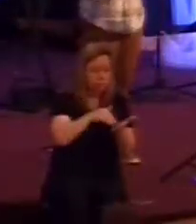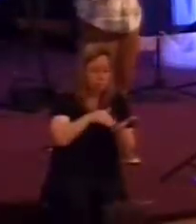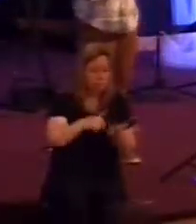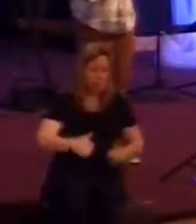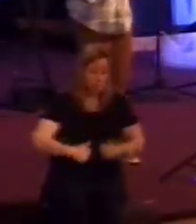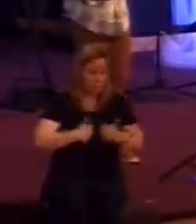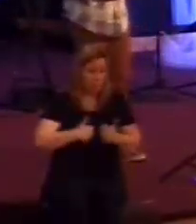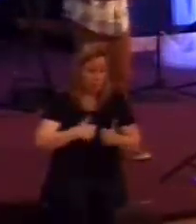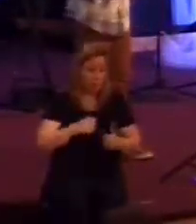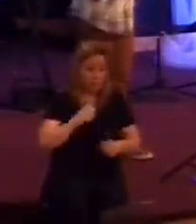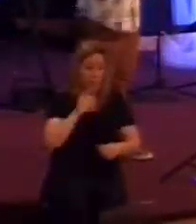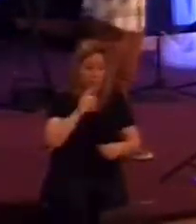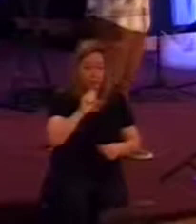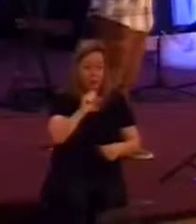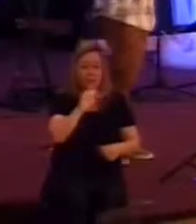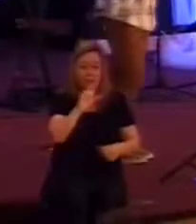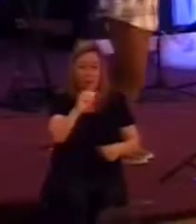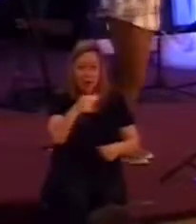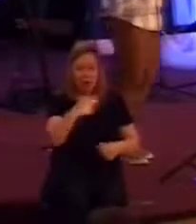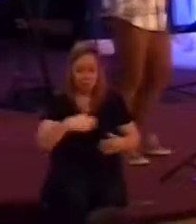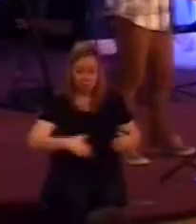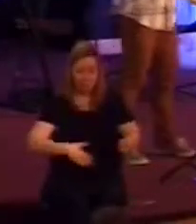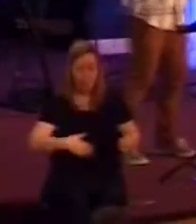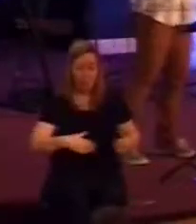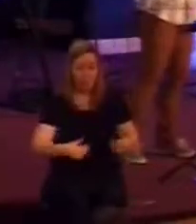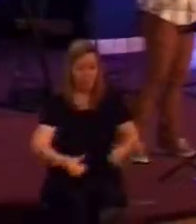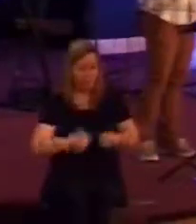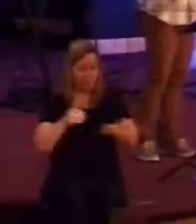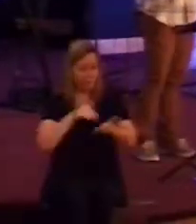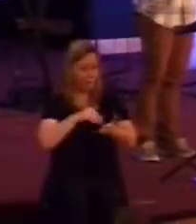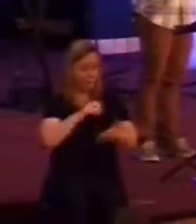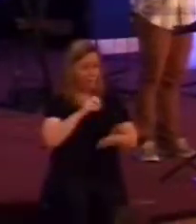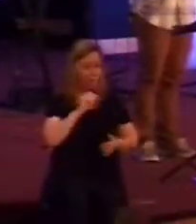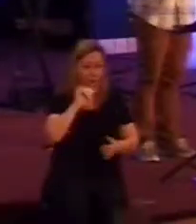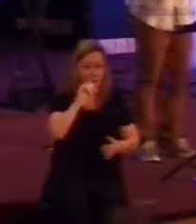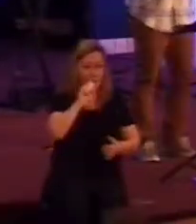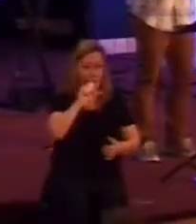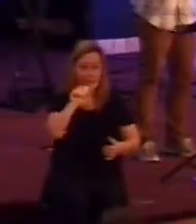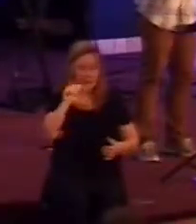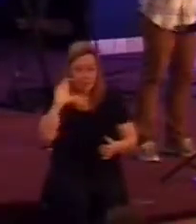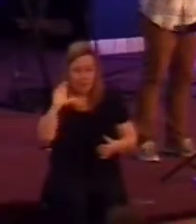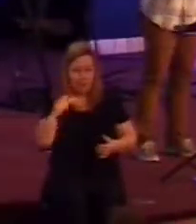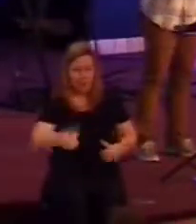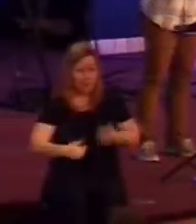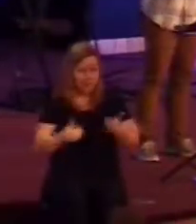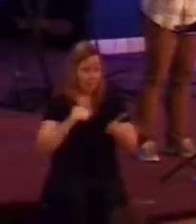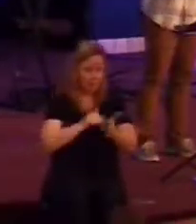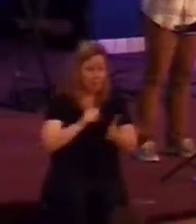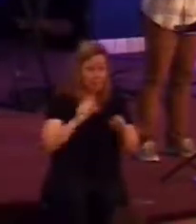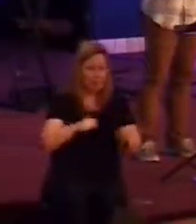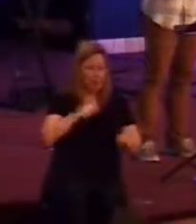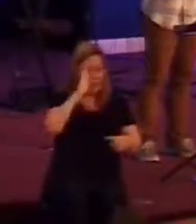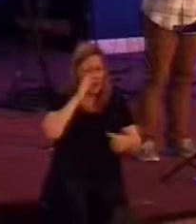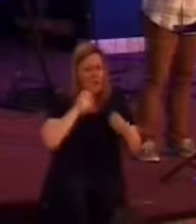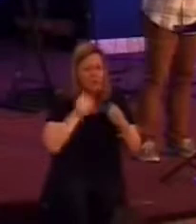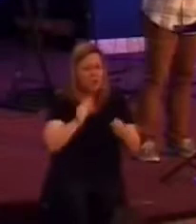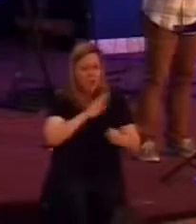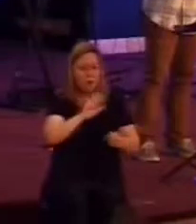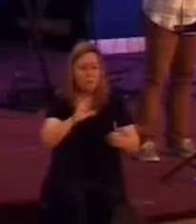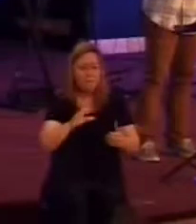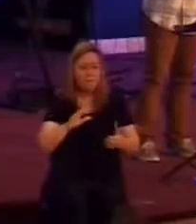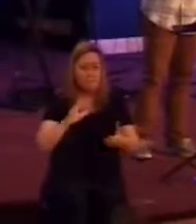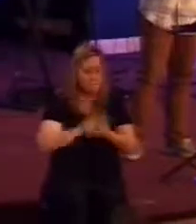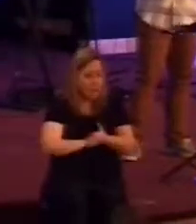raise Sarah's womb back to life, if God could bring Isaac back to life, can God heal your broken marriage?